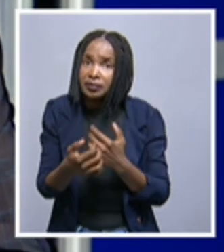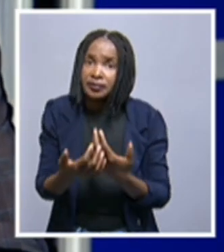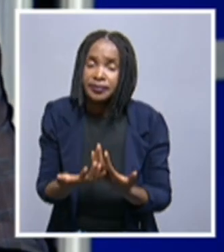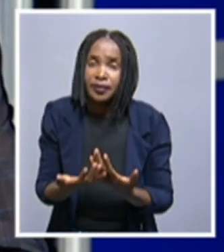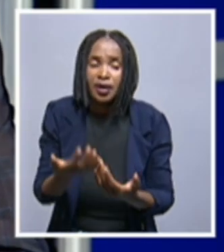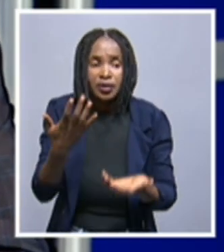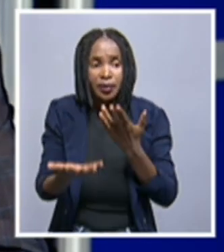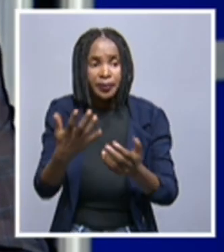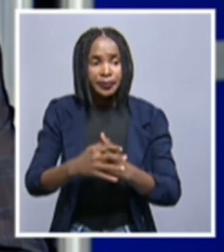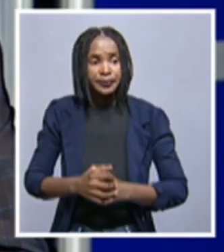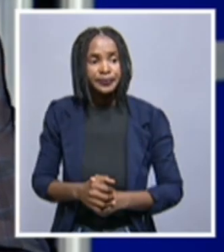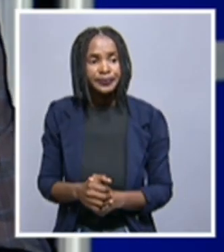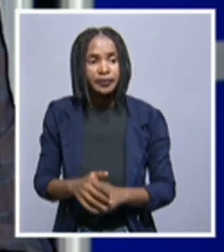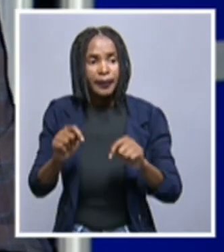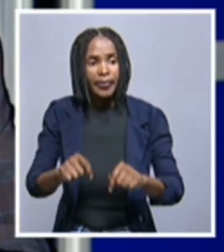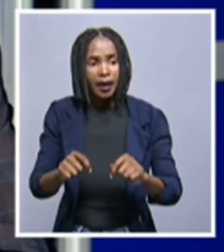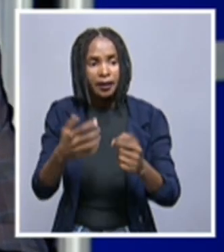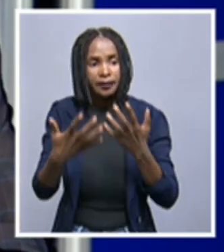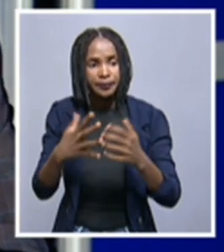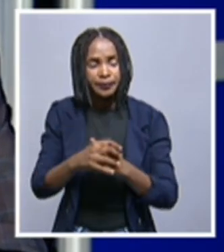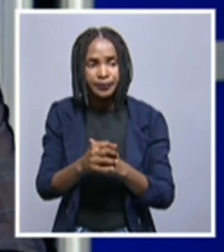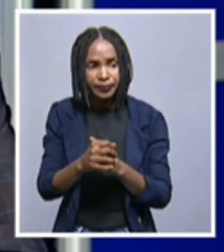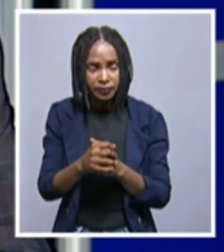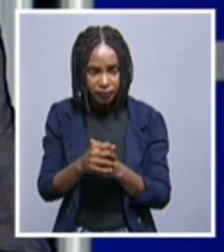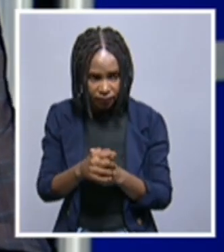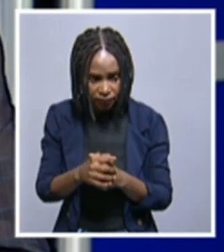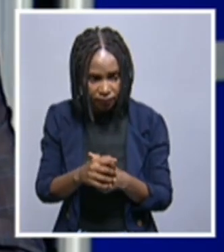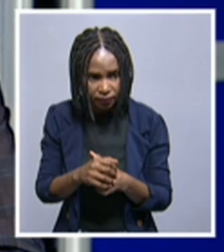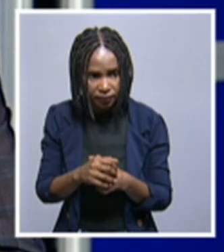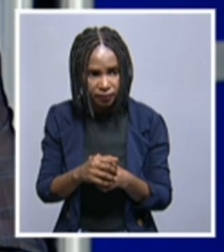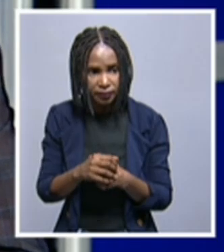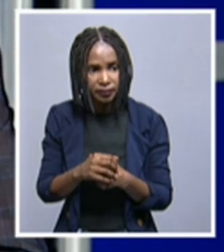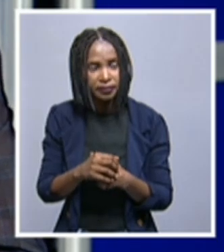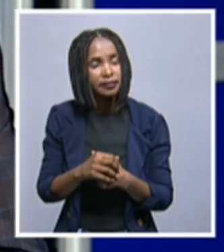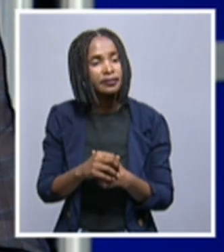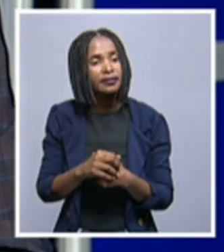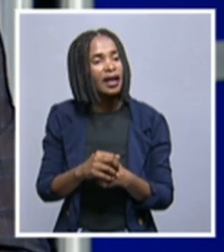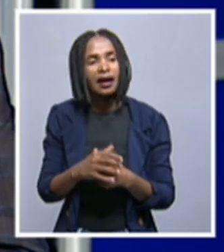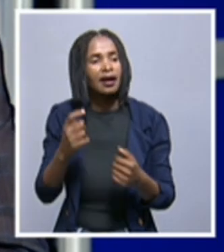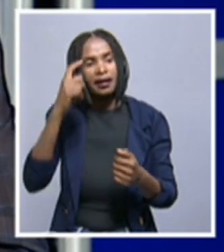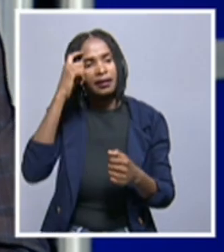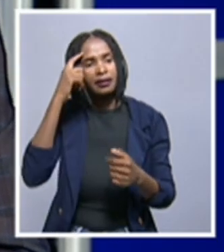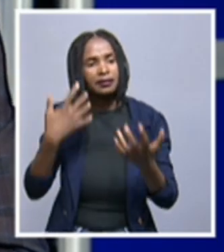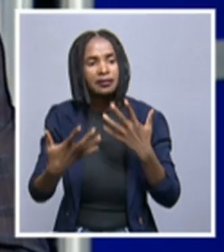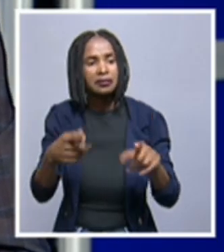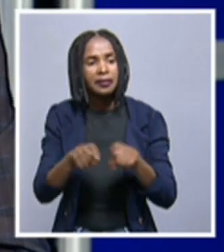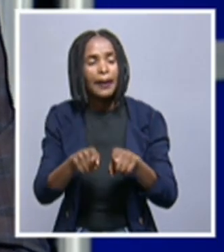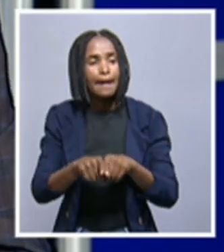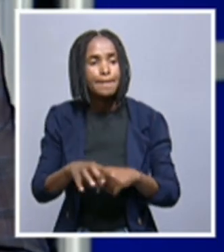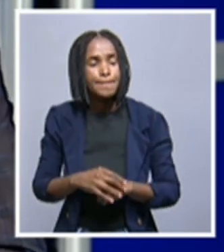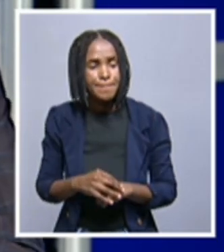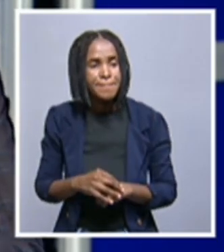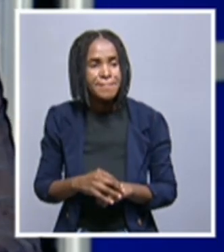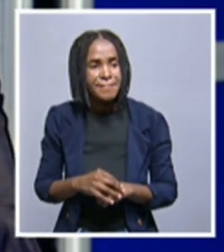to create an environment which is so conducive to investors, then they